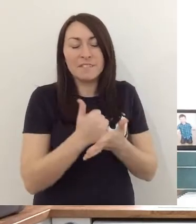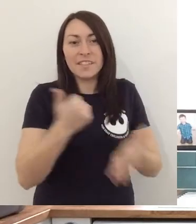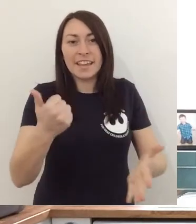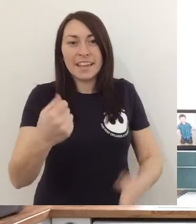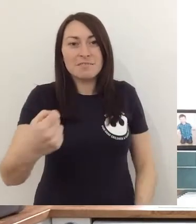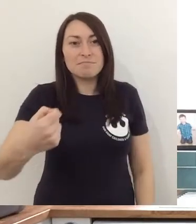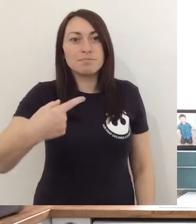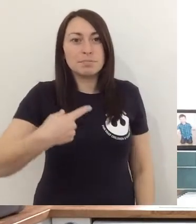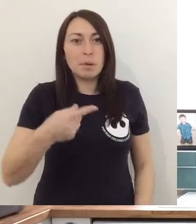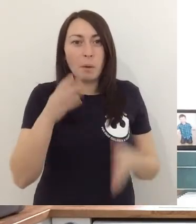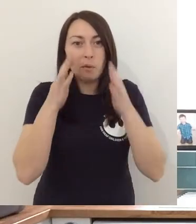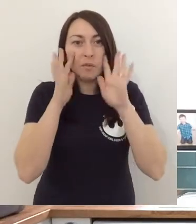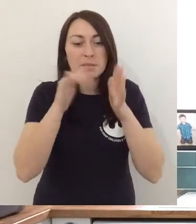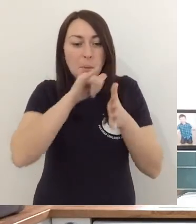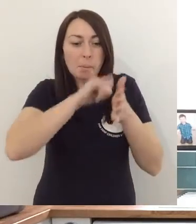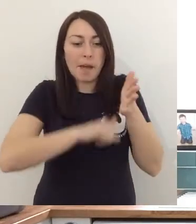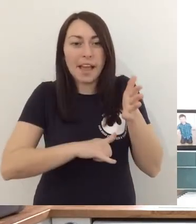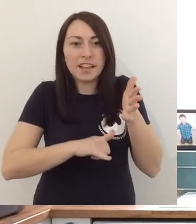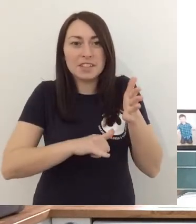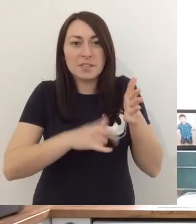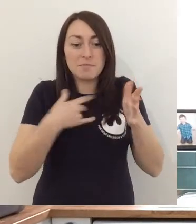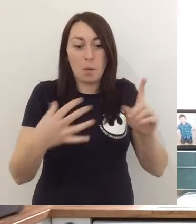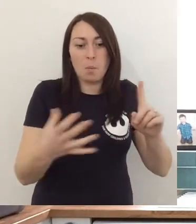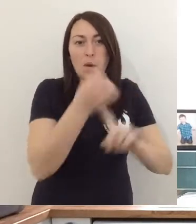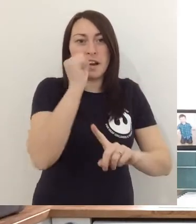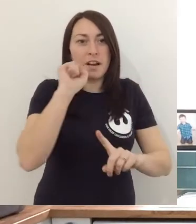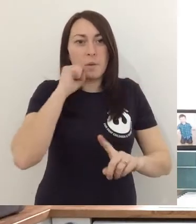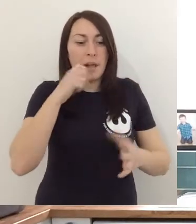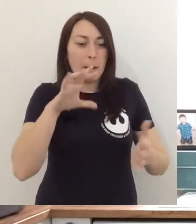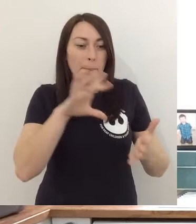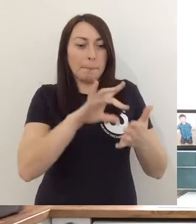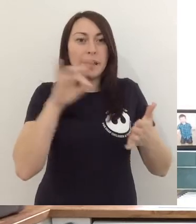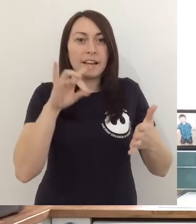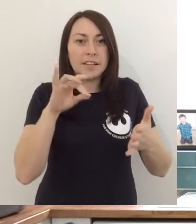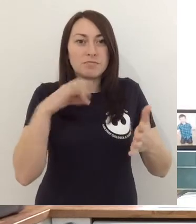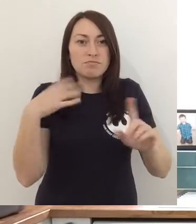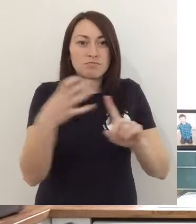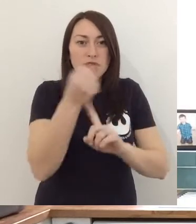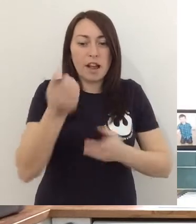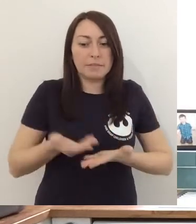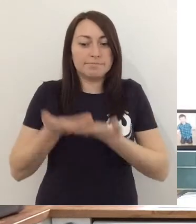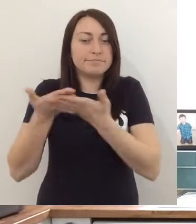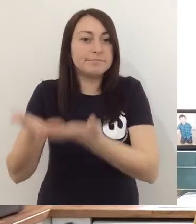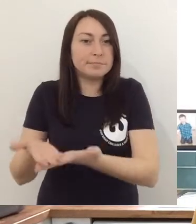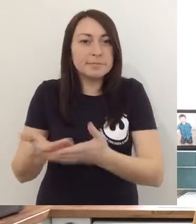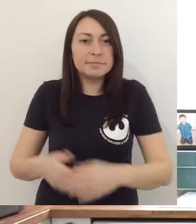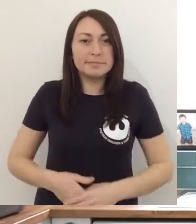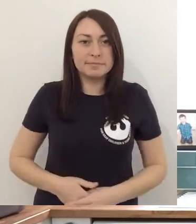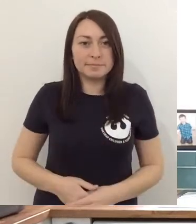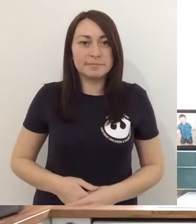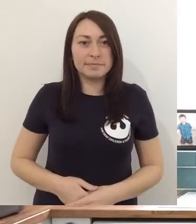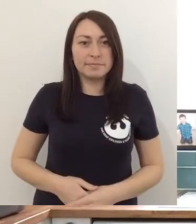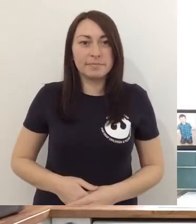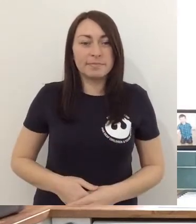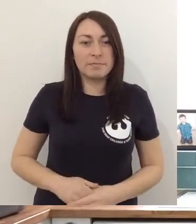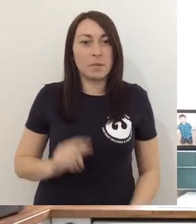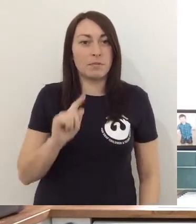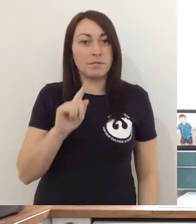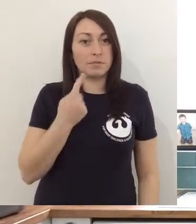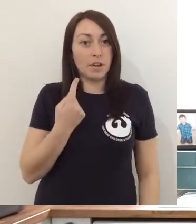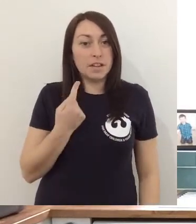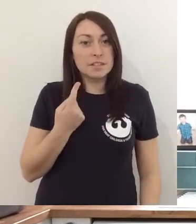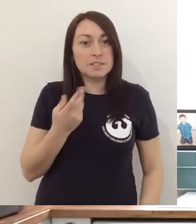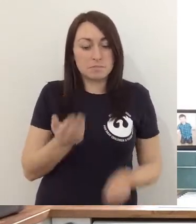our Facebook page, and we'll be picking a winner out of all of them for the most creative. So what we're going to do is start off with our bowl,